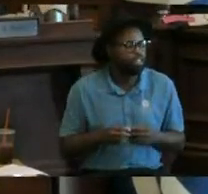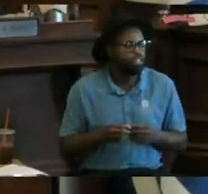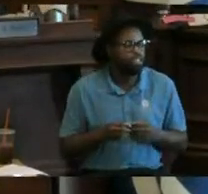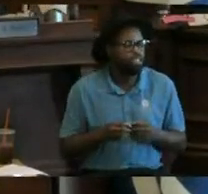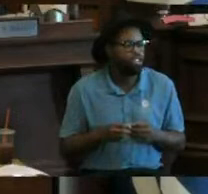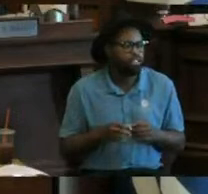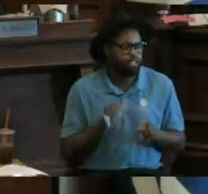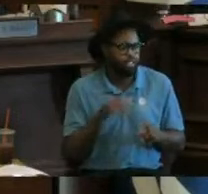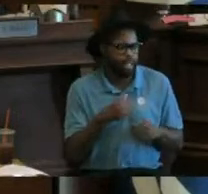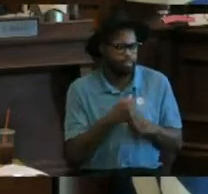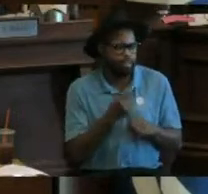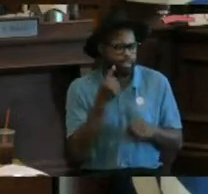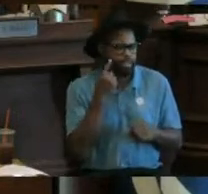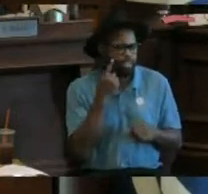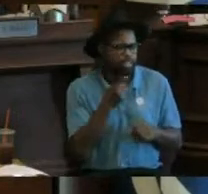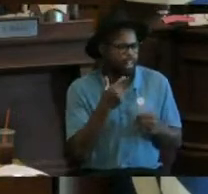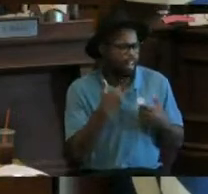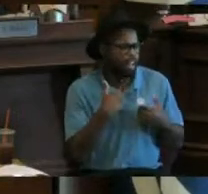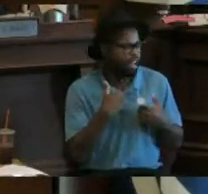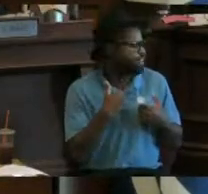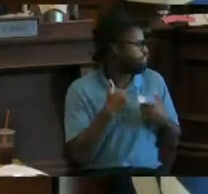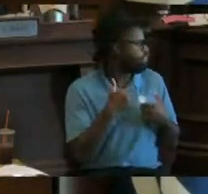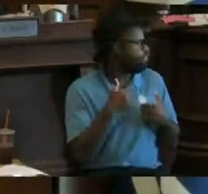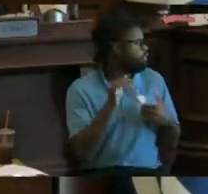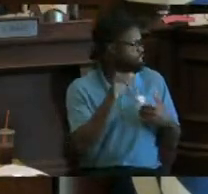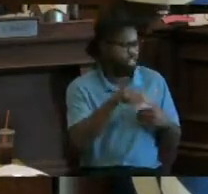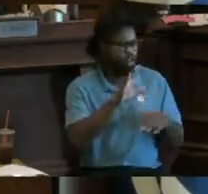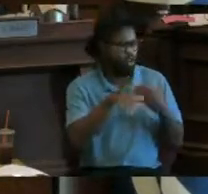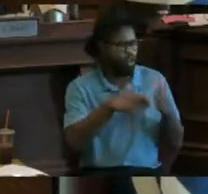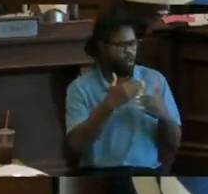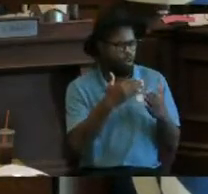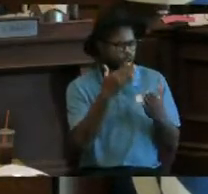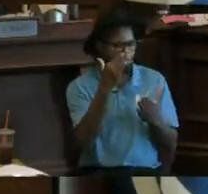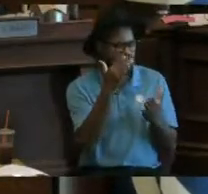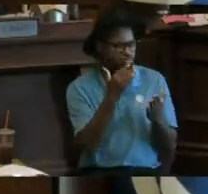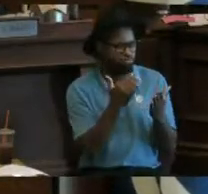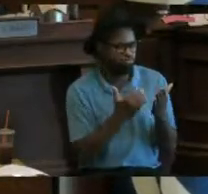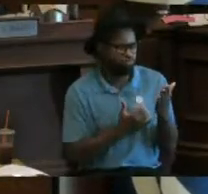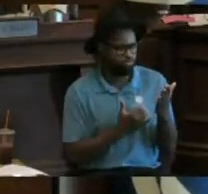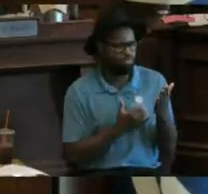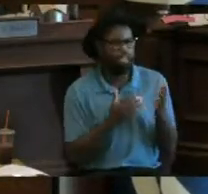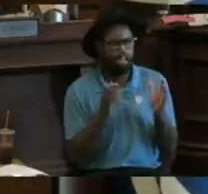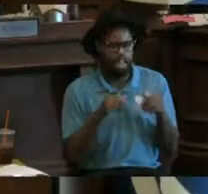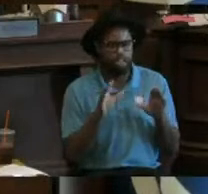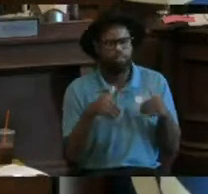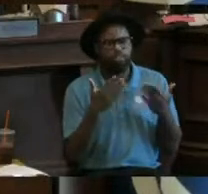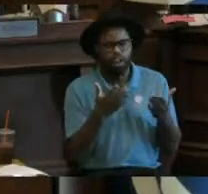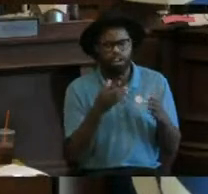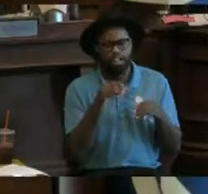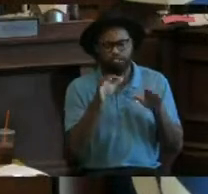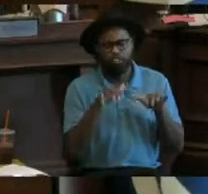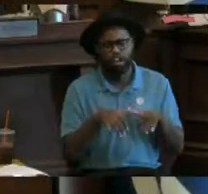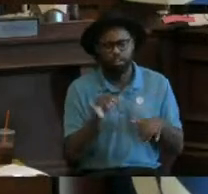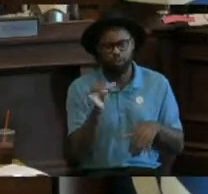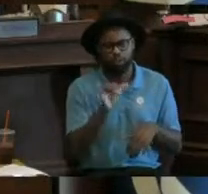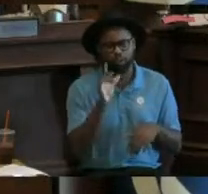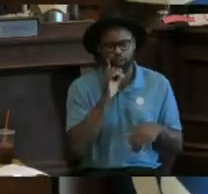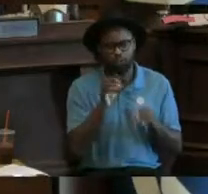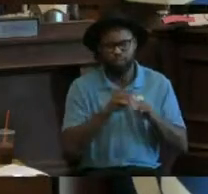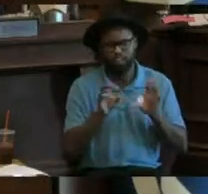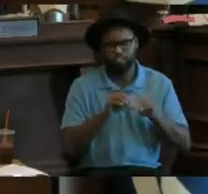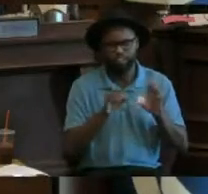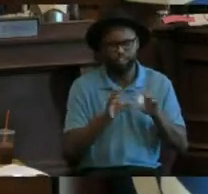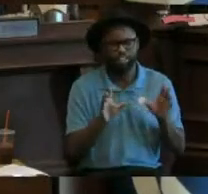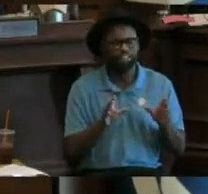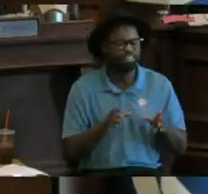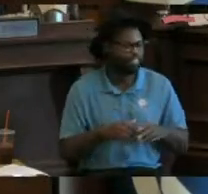Does that make sense to have it kind of all lined up? Okay, and I can provide that in writing, just so we're clear what I'm